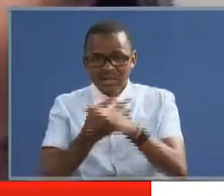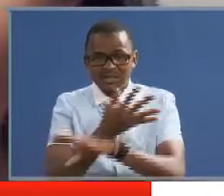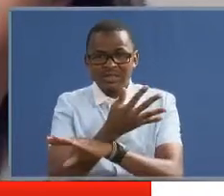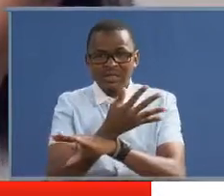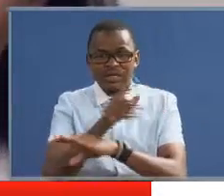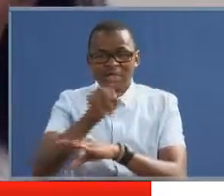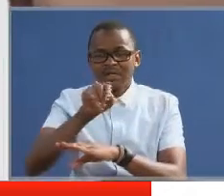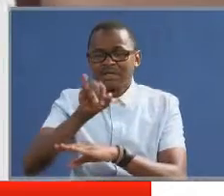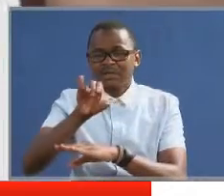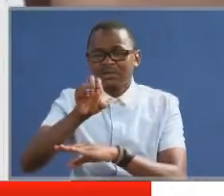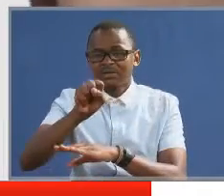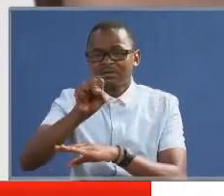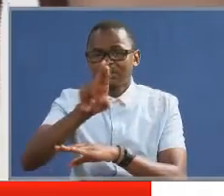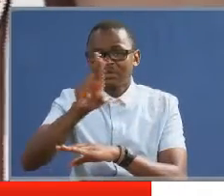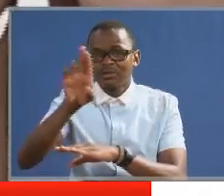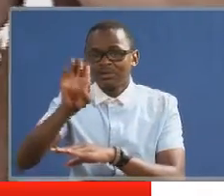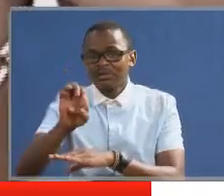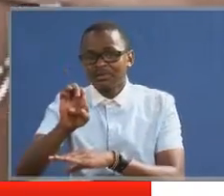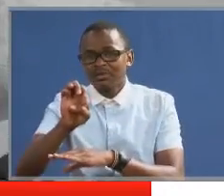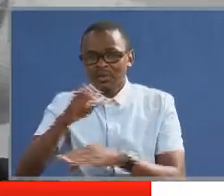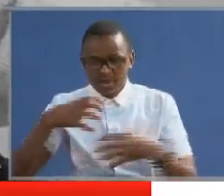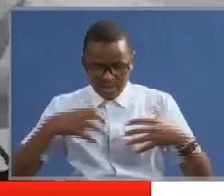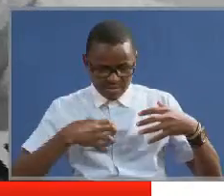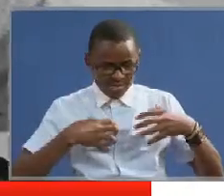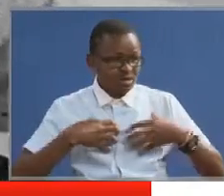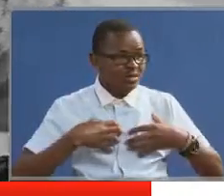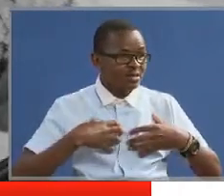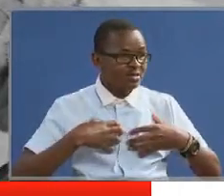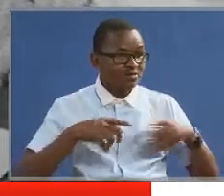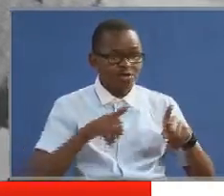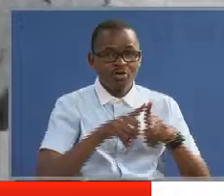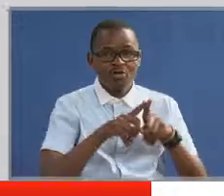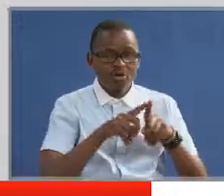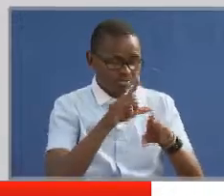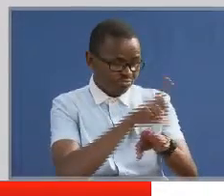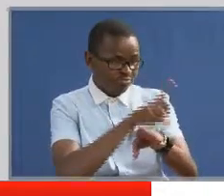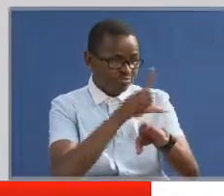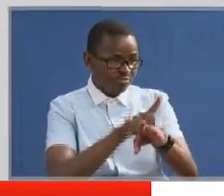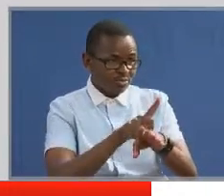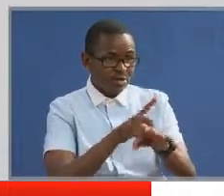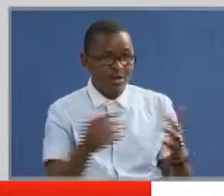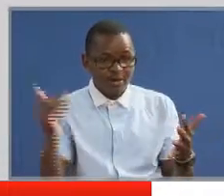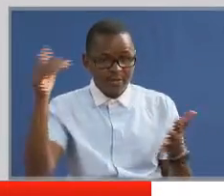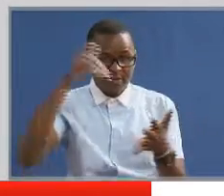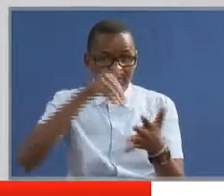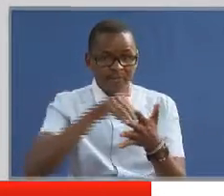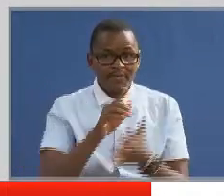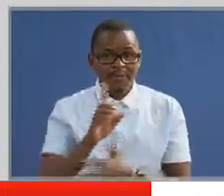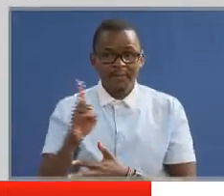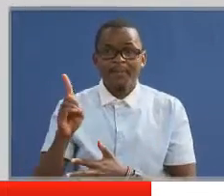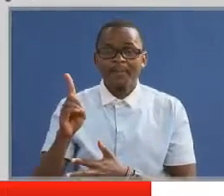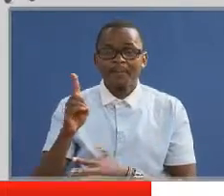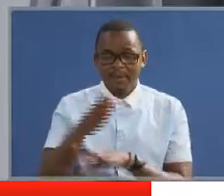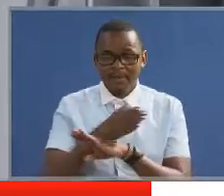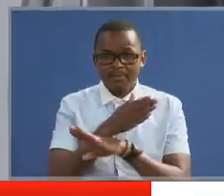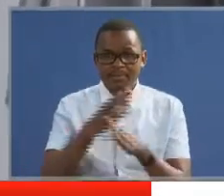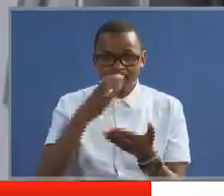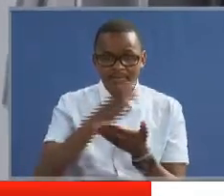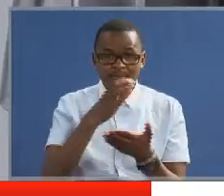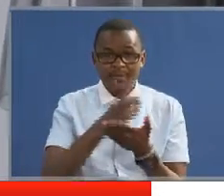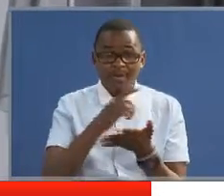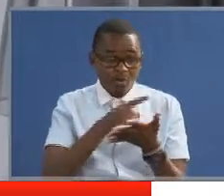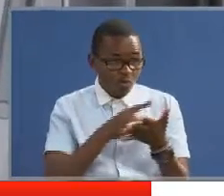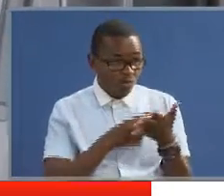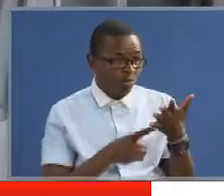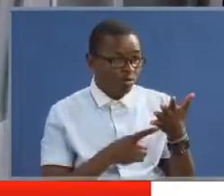tissues, such as from the face, breast, or feet. As we arrived at the Sajodam Surgery Center, this